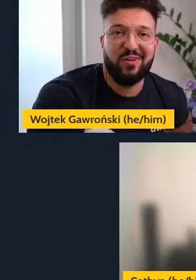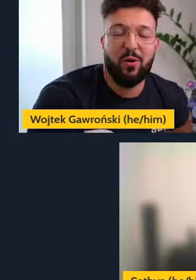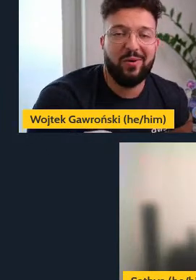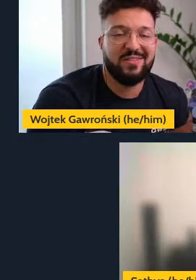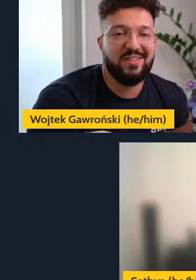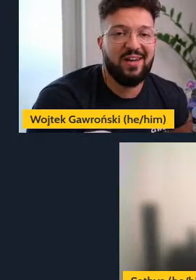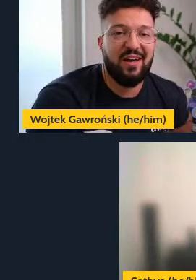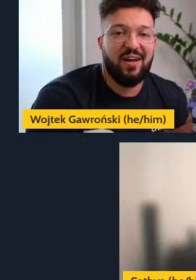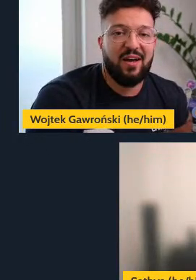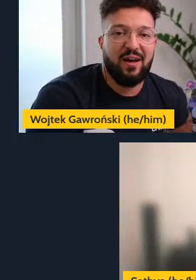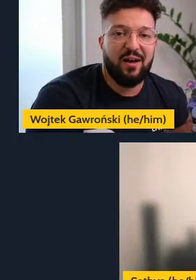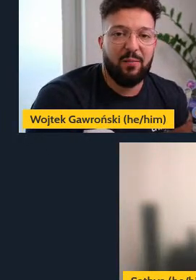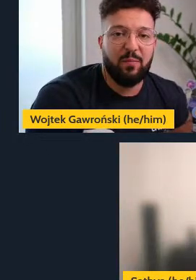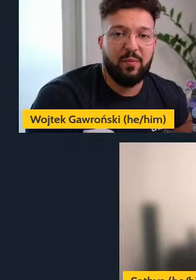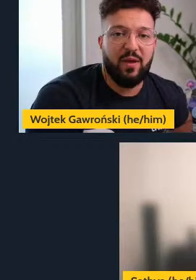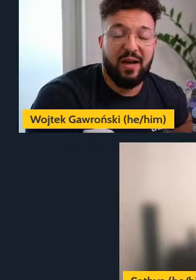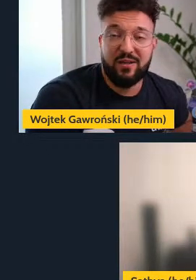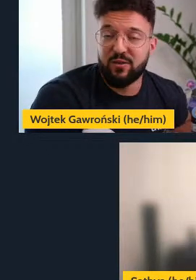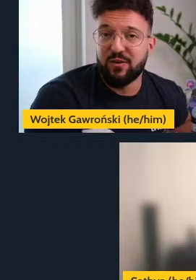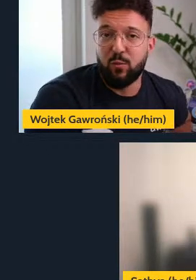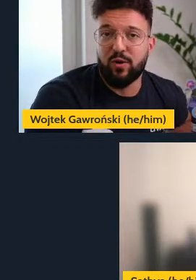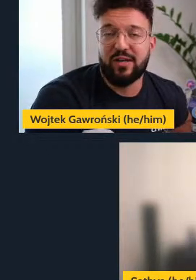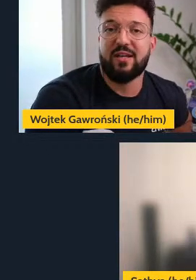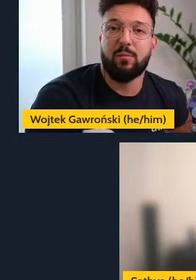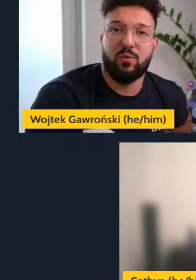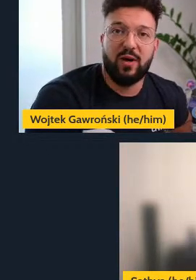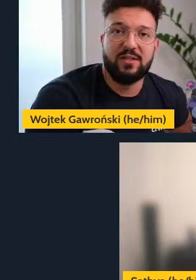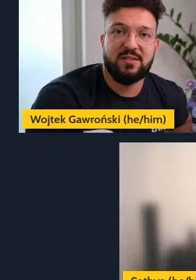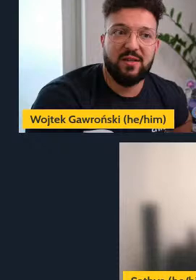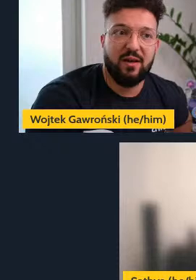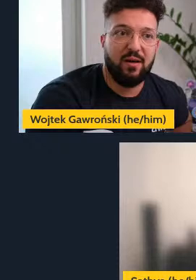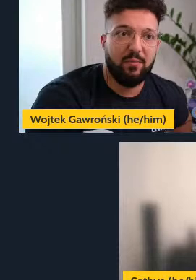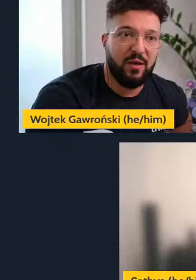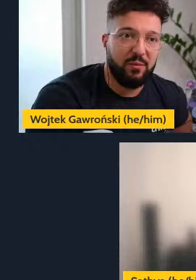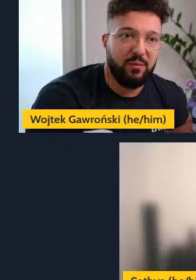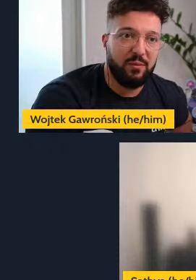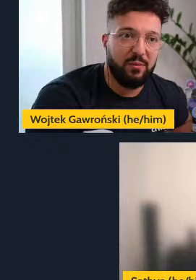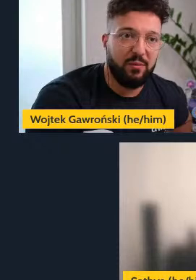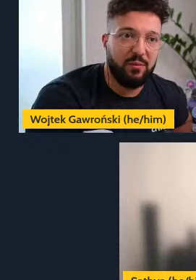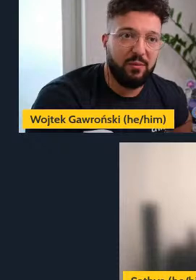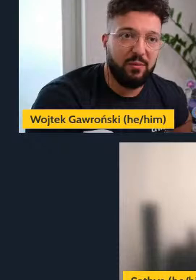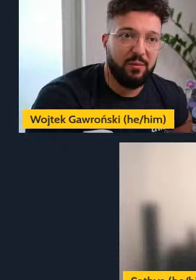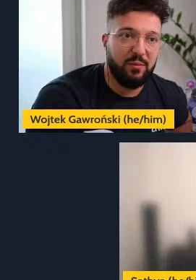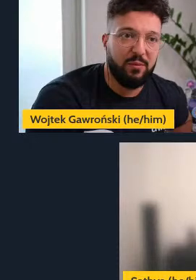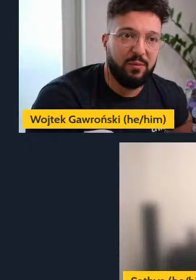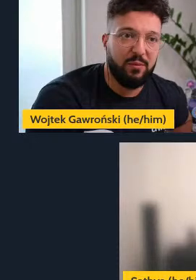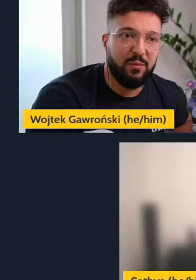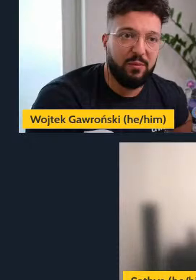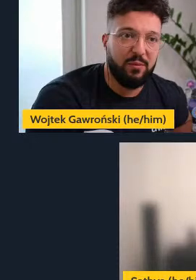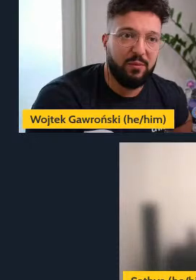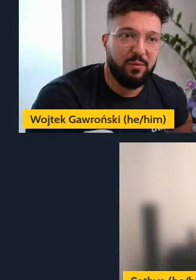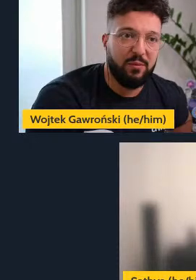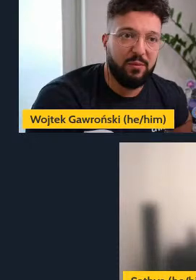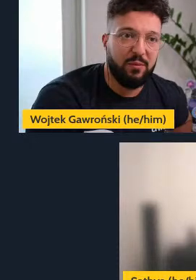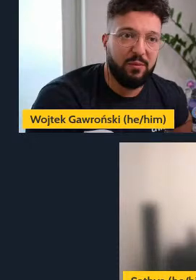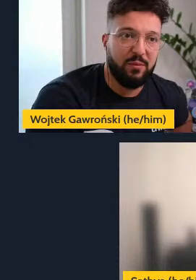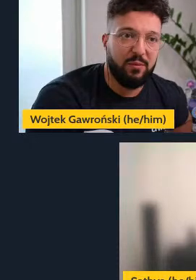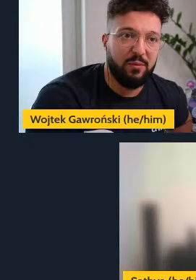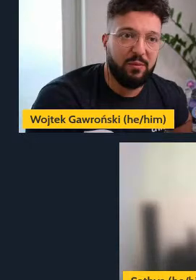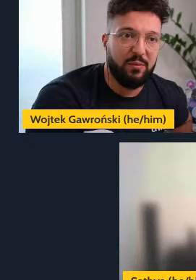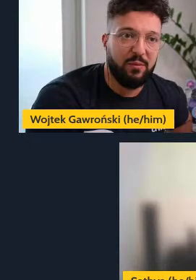us know in the comments. I currently work at AWS. I'm using CDK since the beginning, I